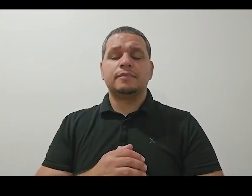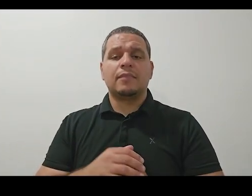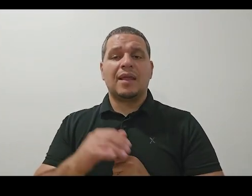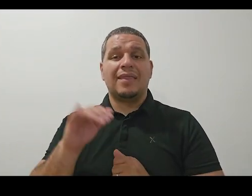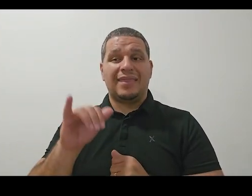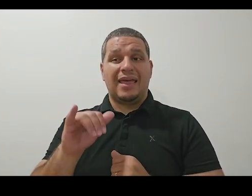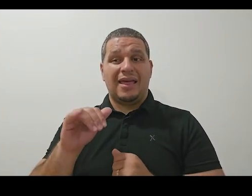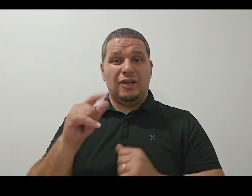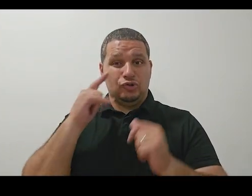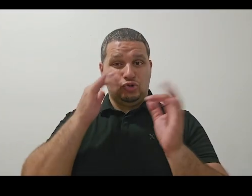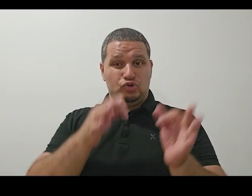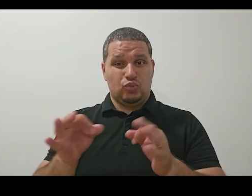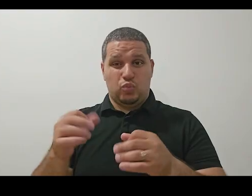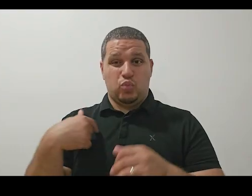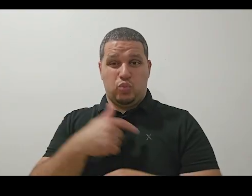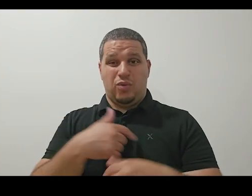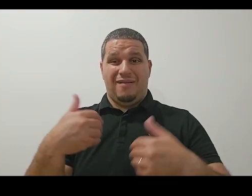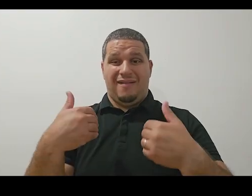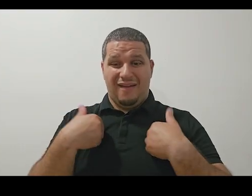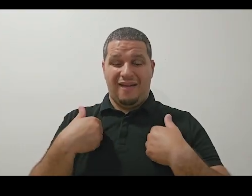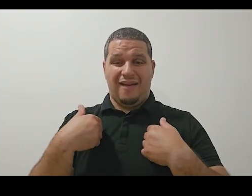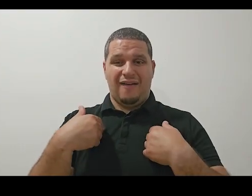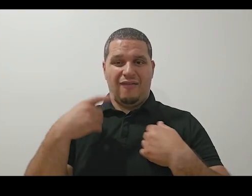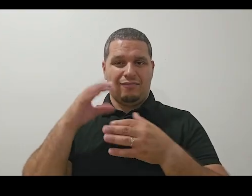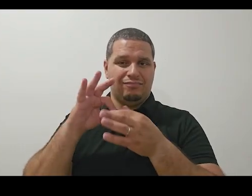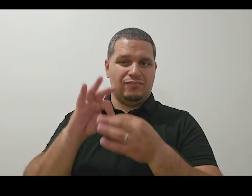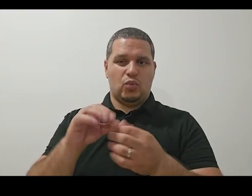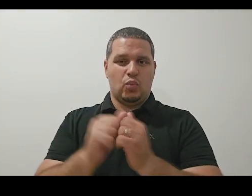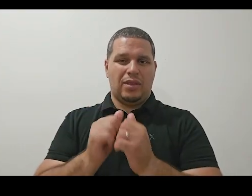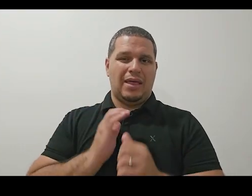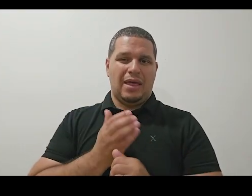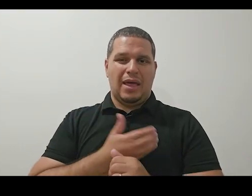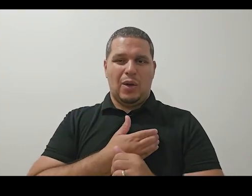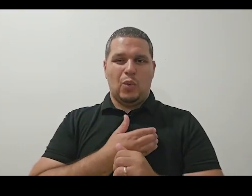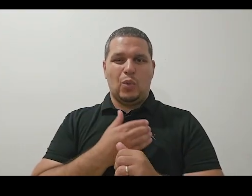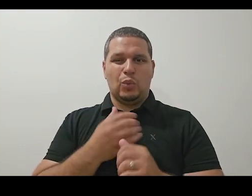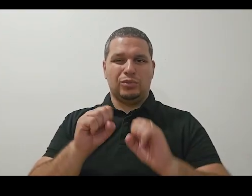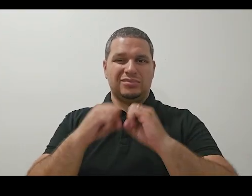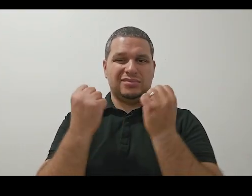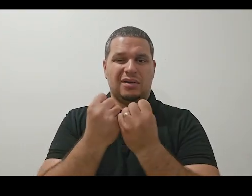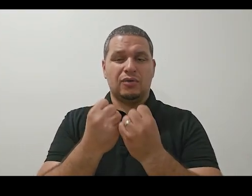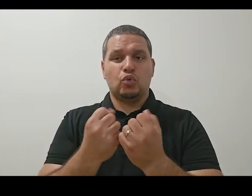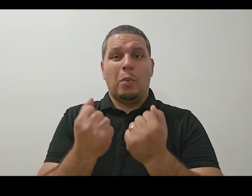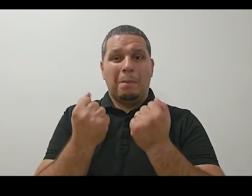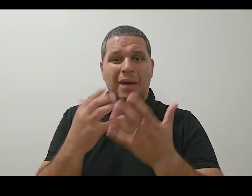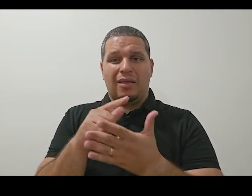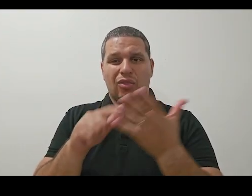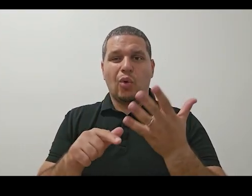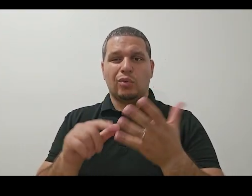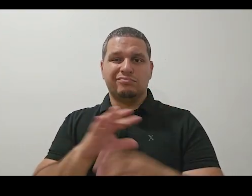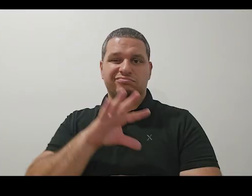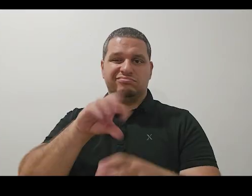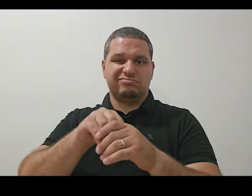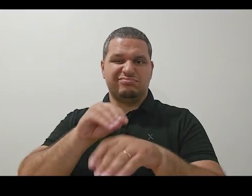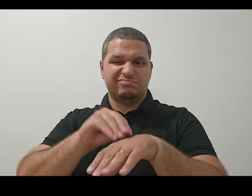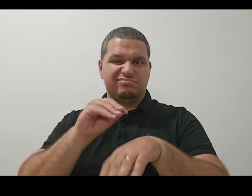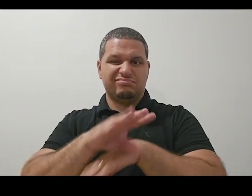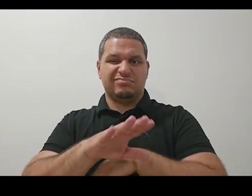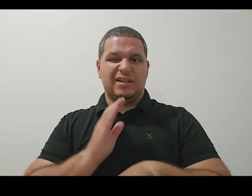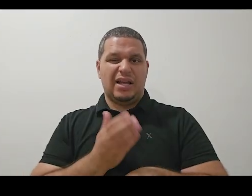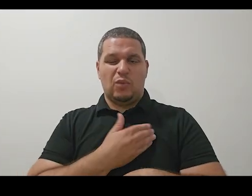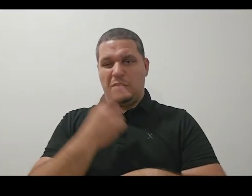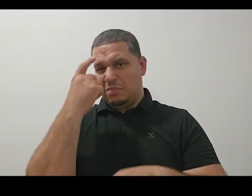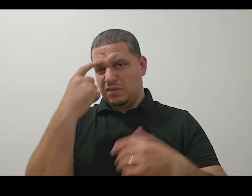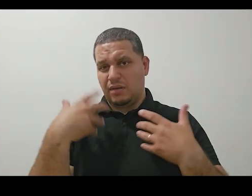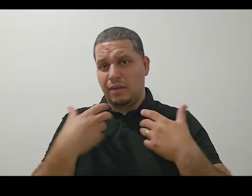determinants that we have of our sociology. So all those things come into play when it comes to our mental health and our